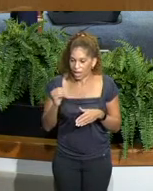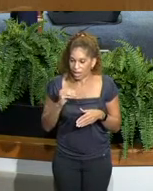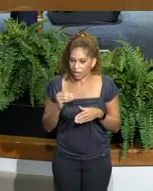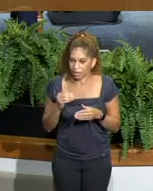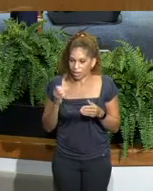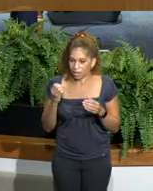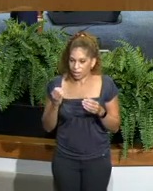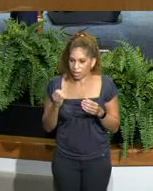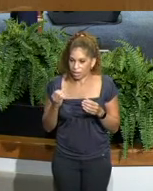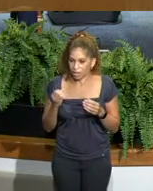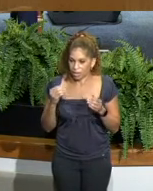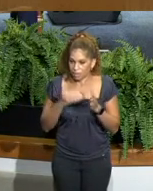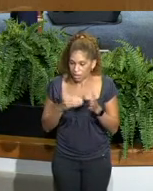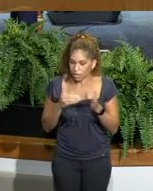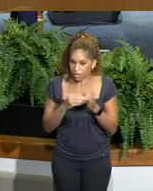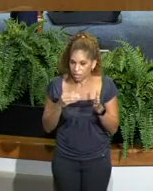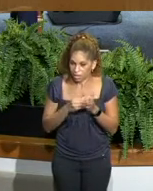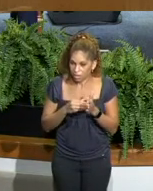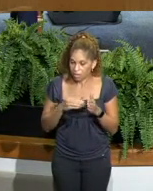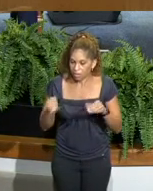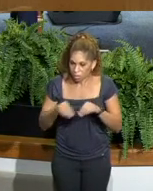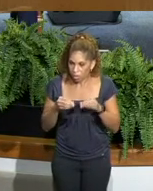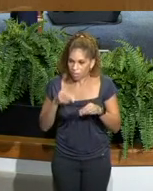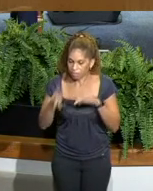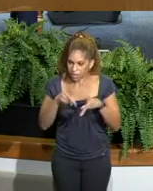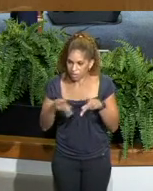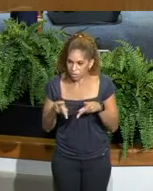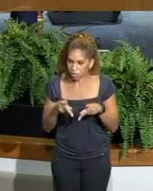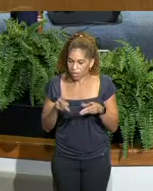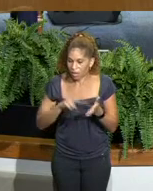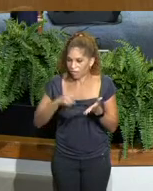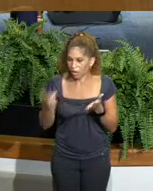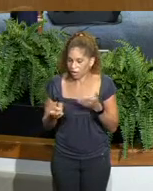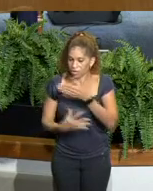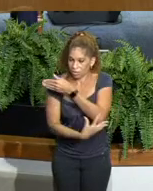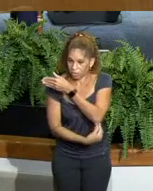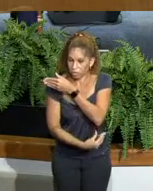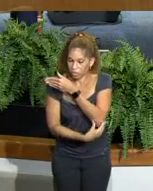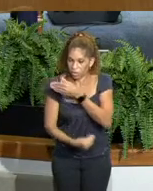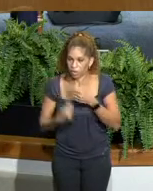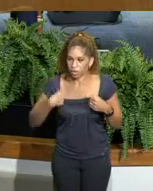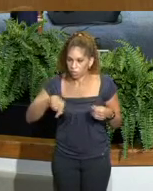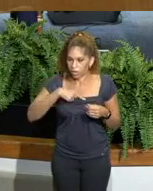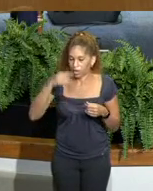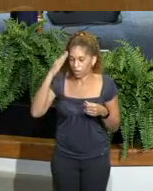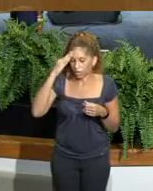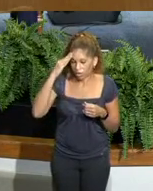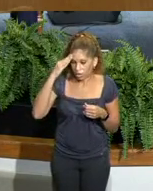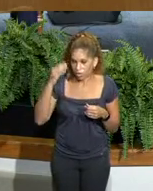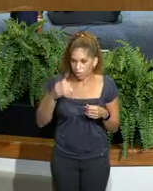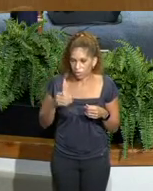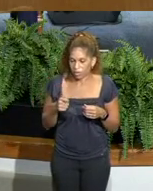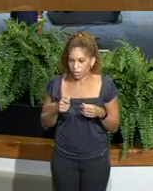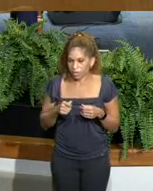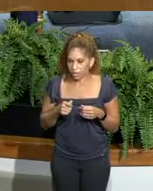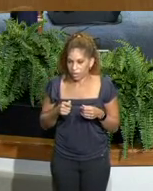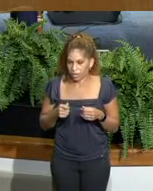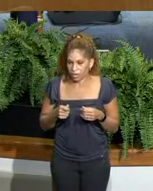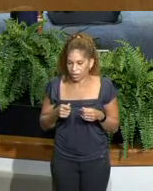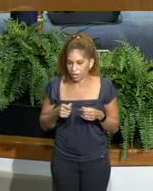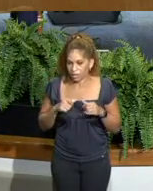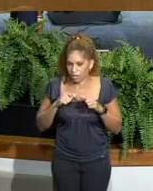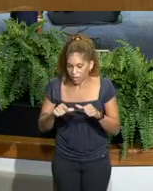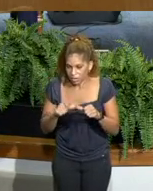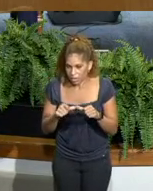fallen into poverty. We know this. We know that the real cost of maintaining this